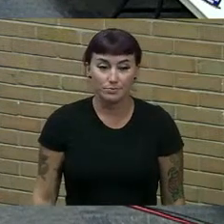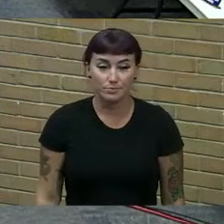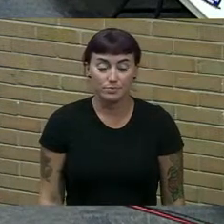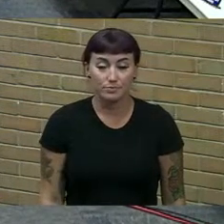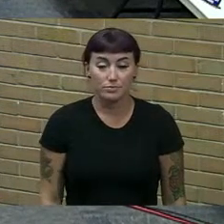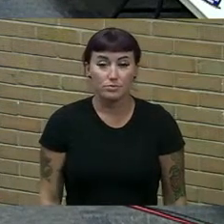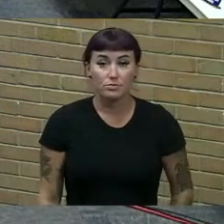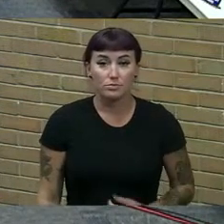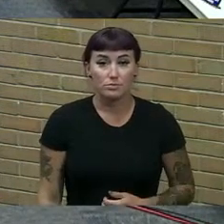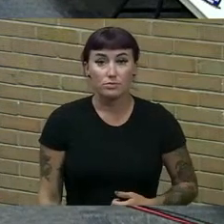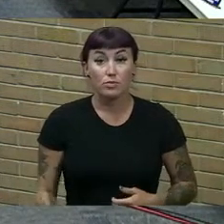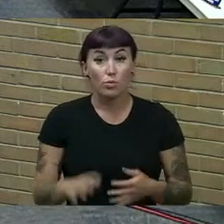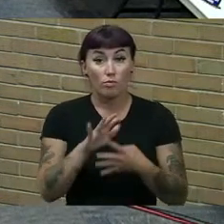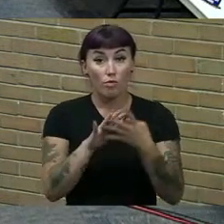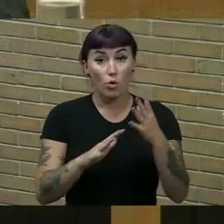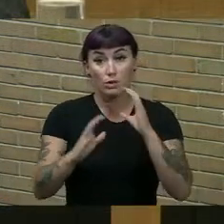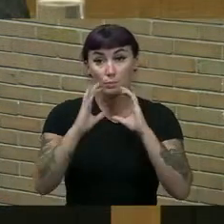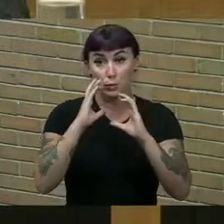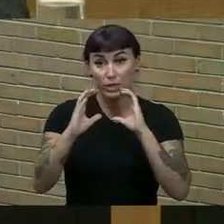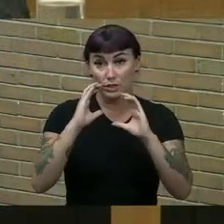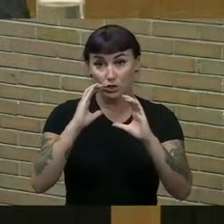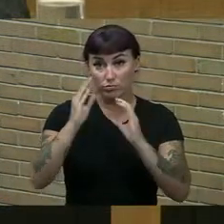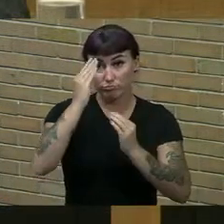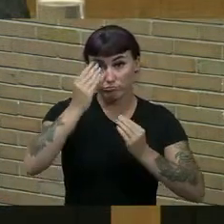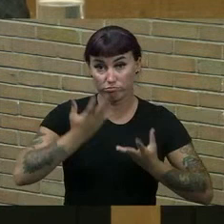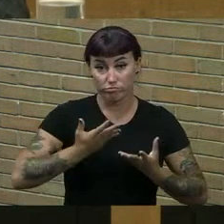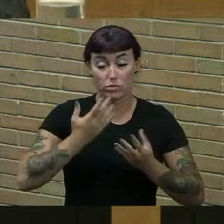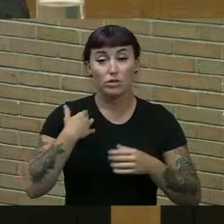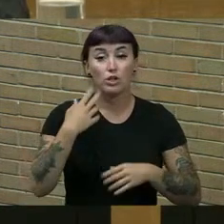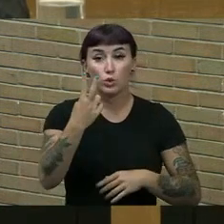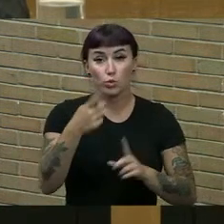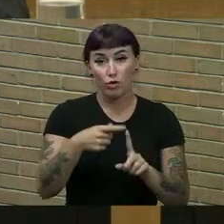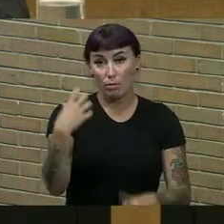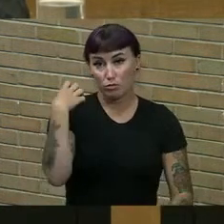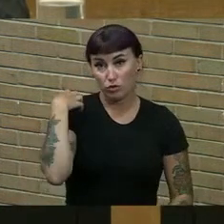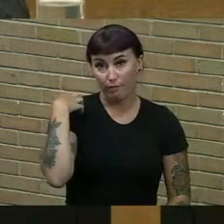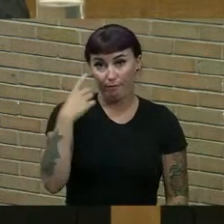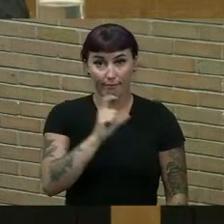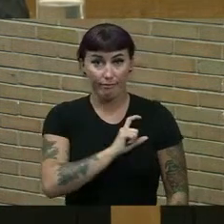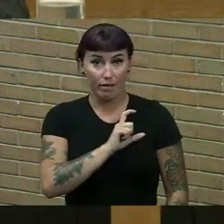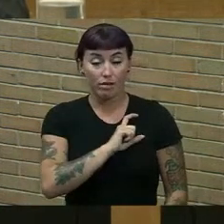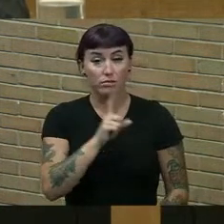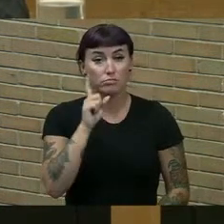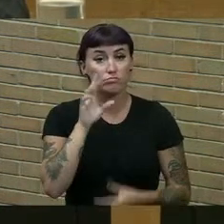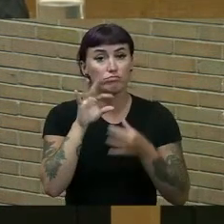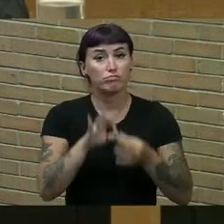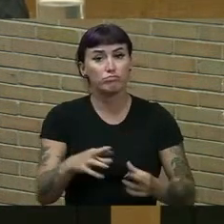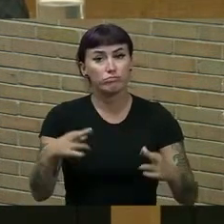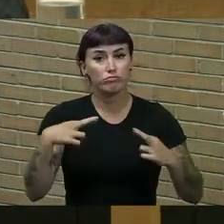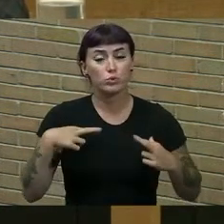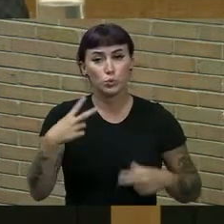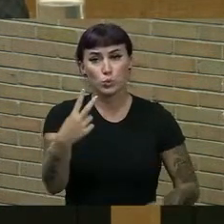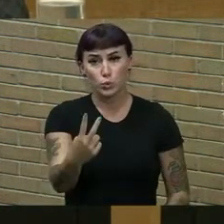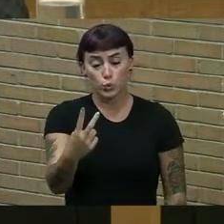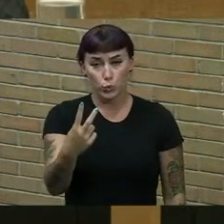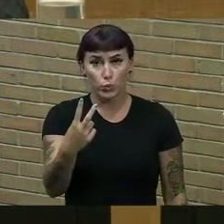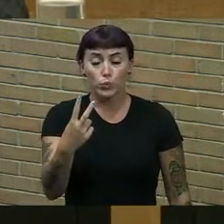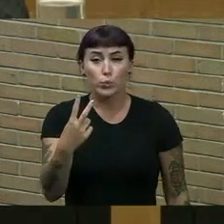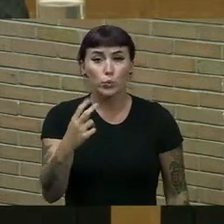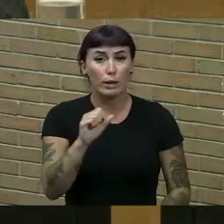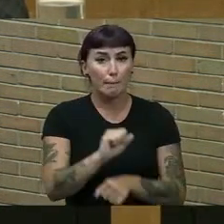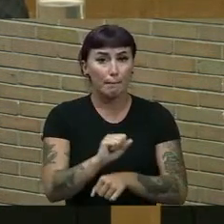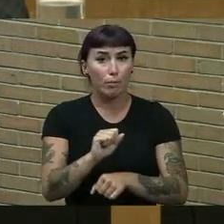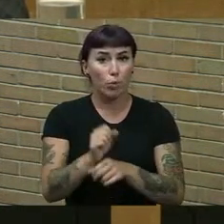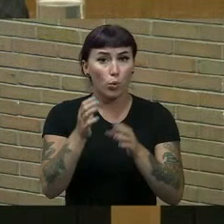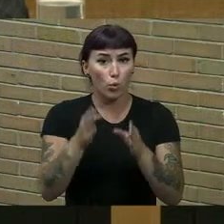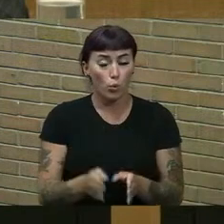We have 4 items of communication. 2 are from the chief concerning the retirement of 2